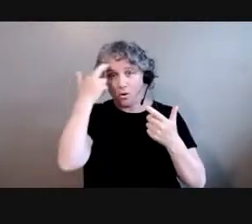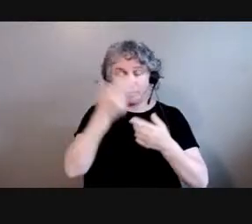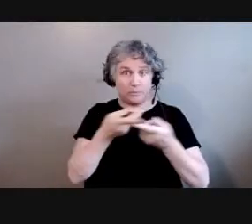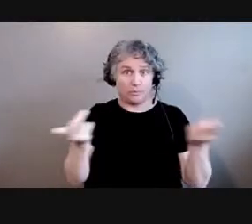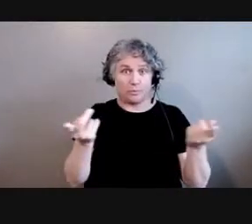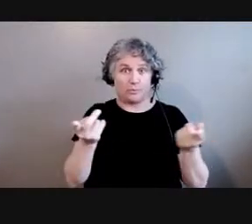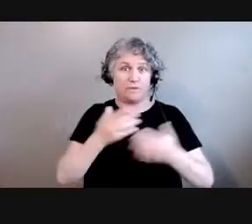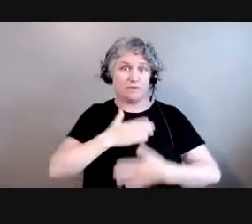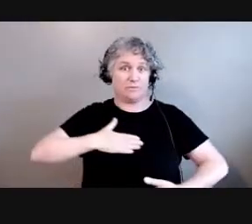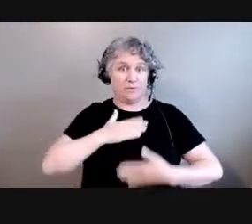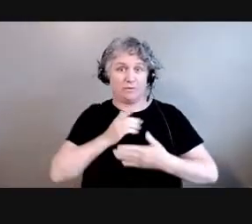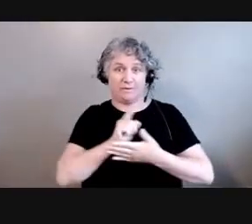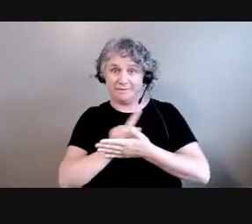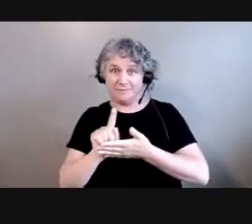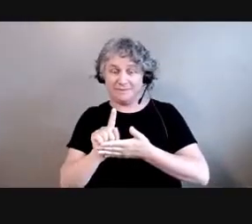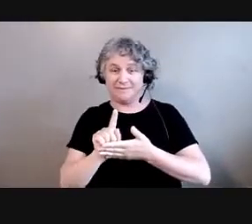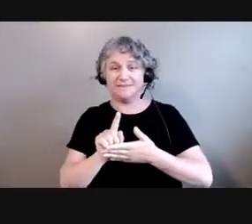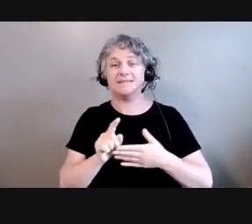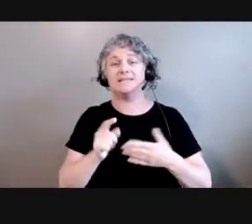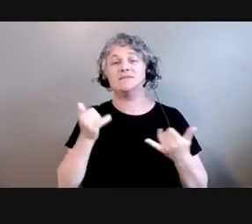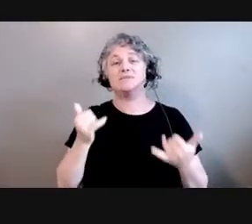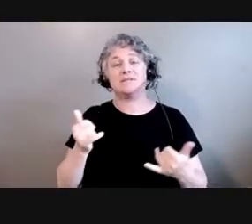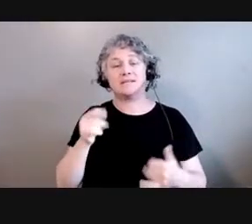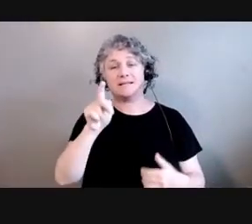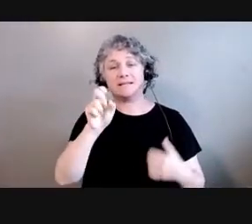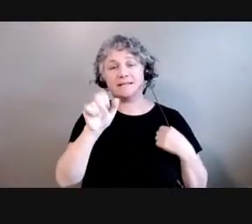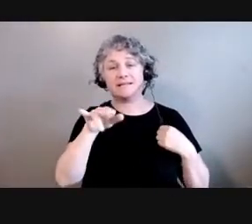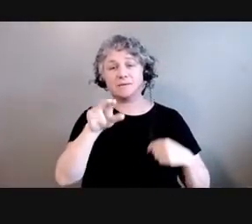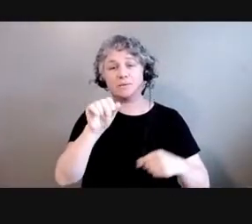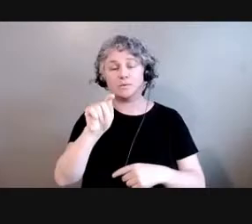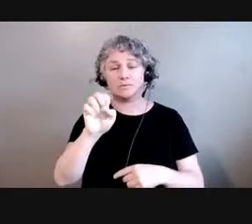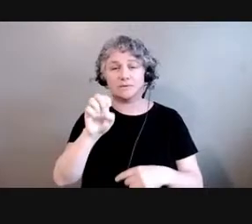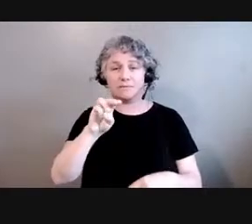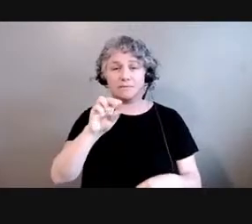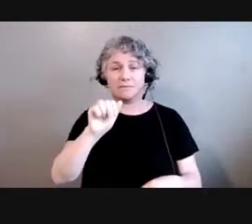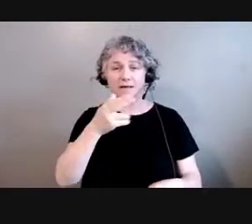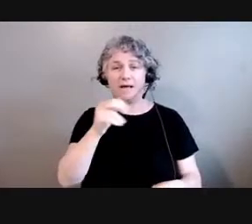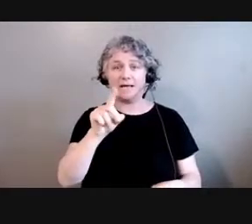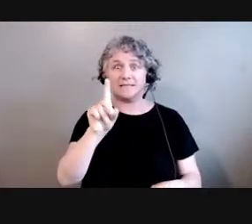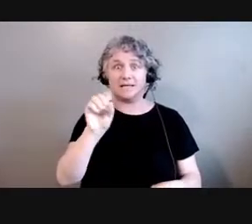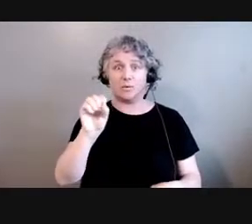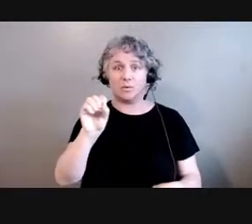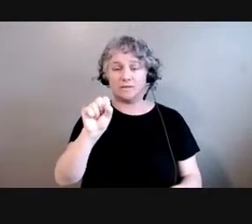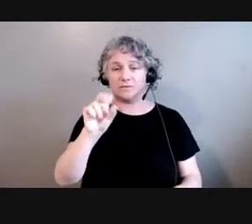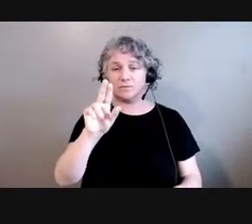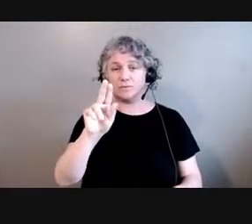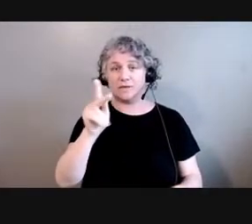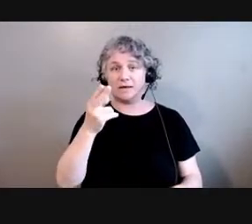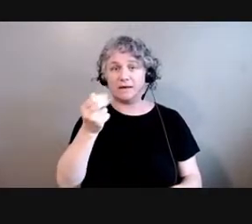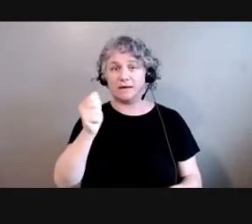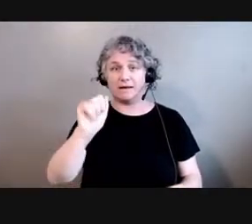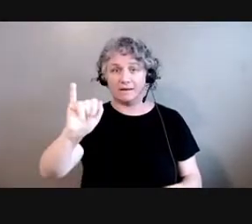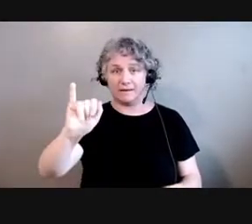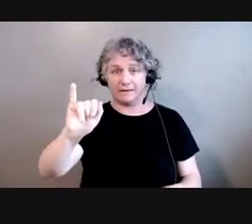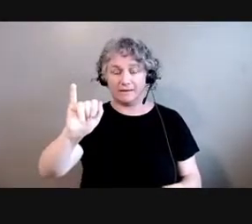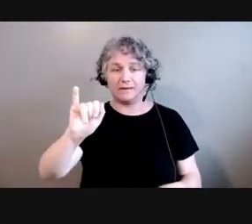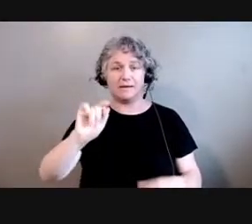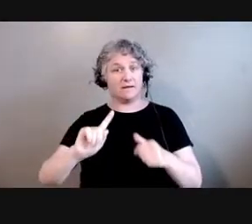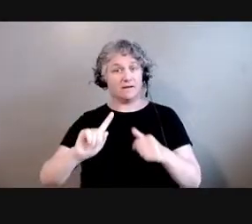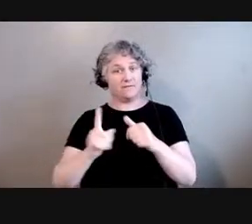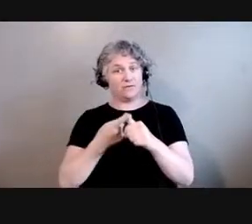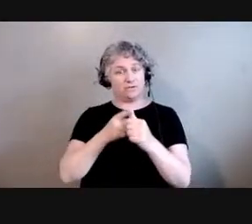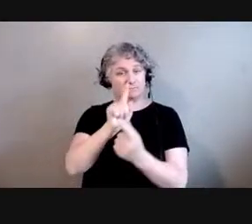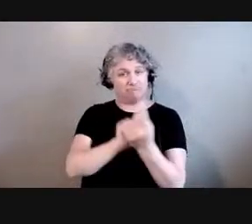Our keynote speaker today is Mahadeo Sukai. Mahadeo is Canada's first blind biomedical